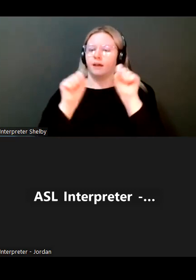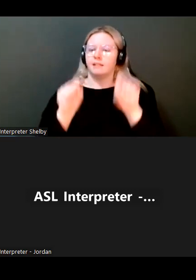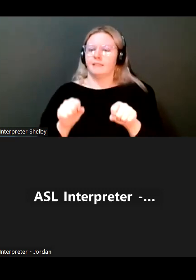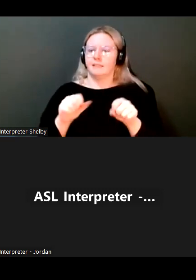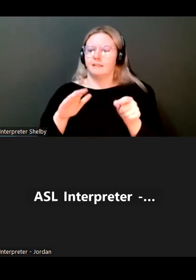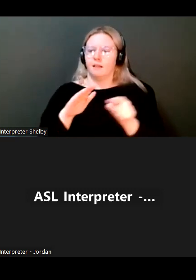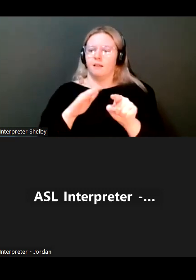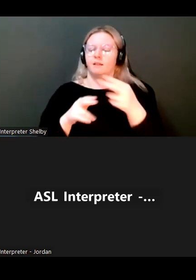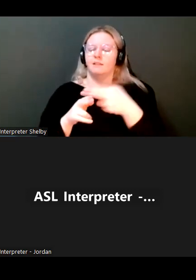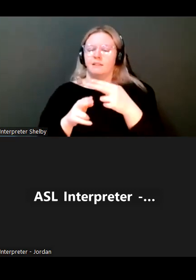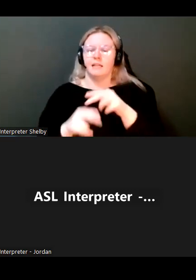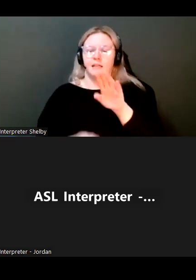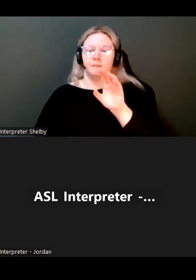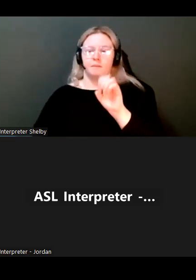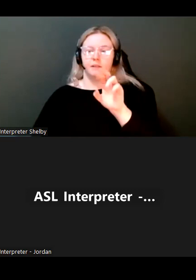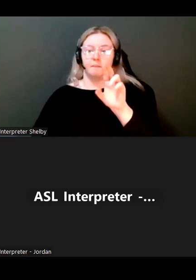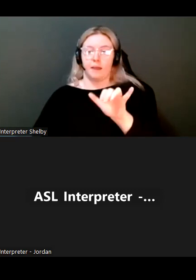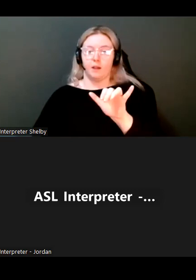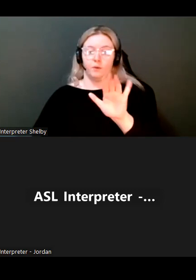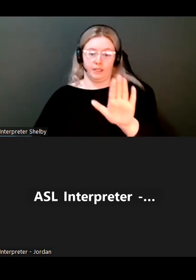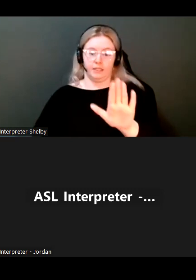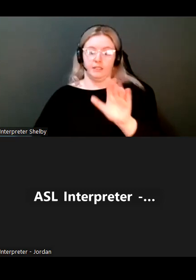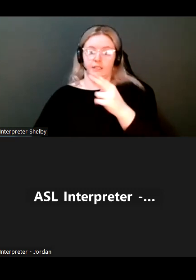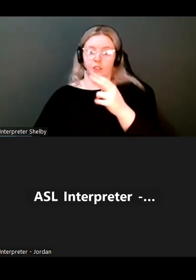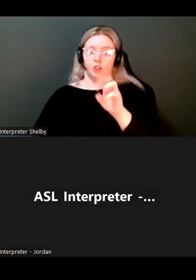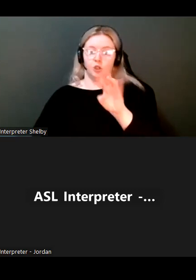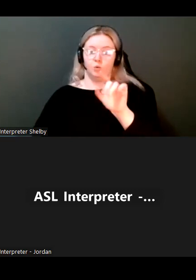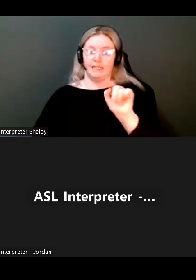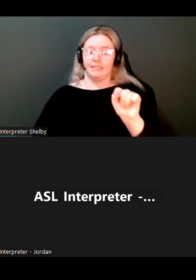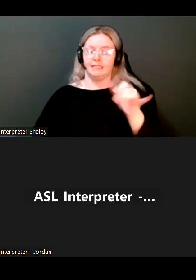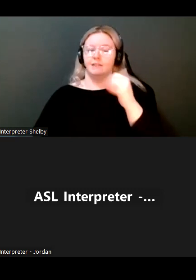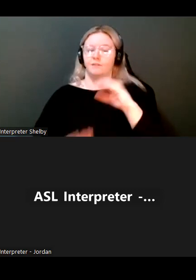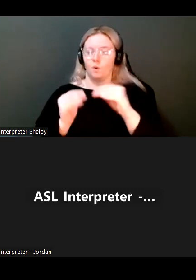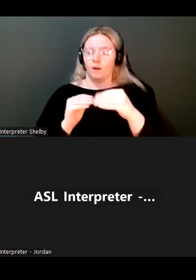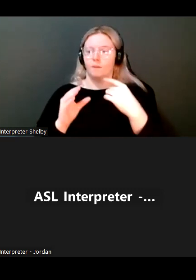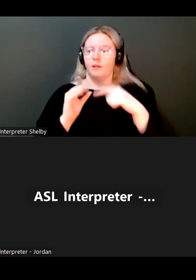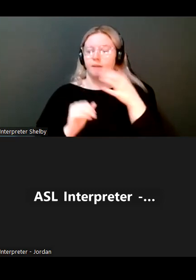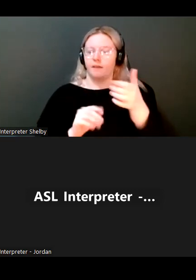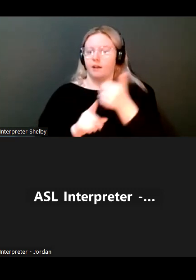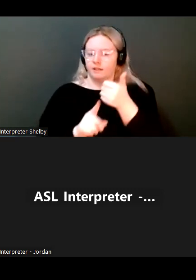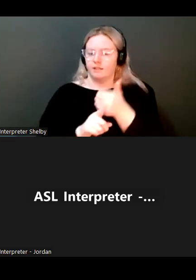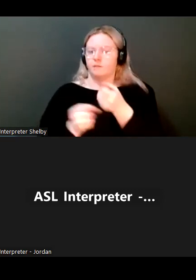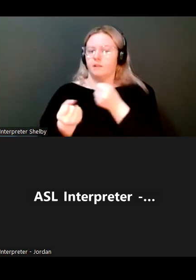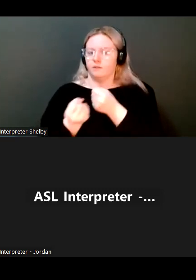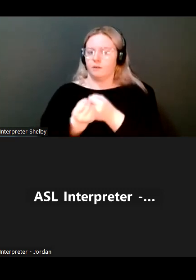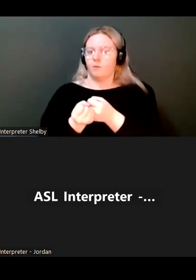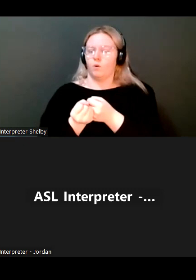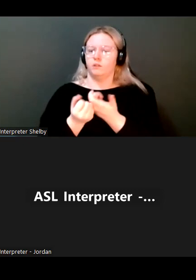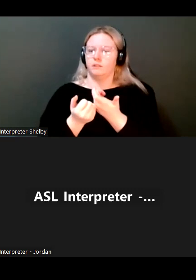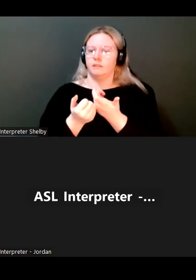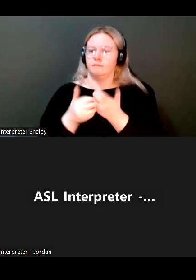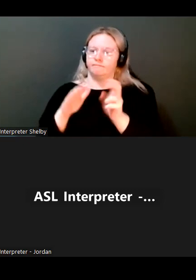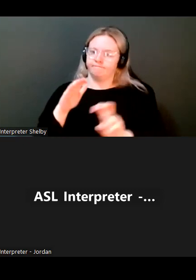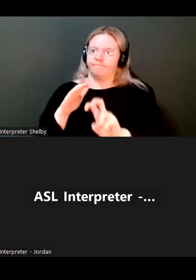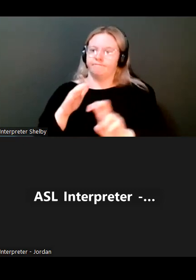His name is Barry Hewitt, and his phone number and email address are here on the slide. So he's a great